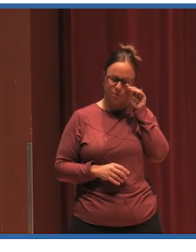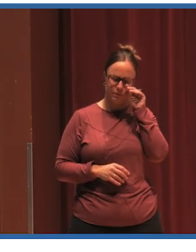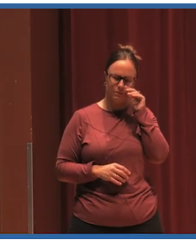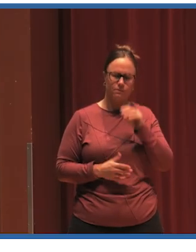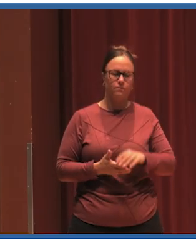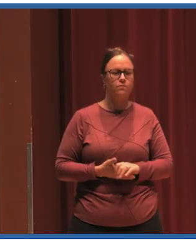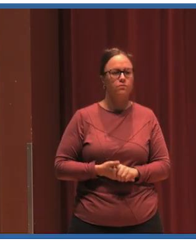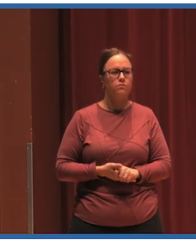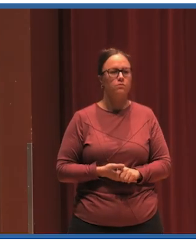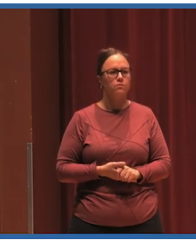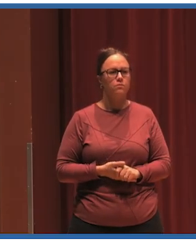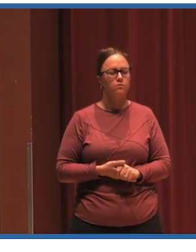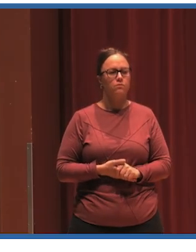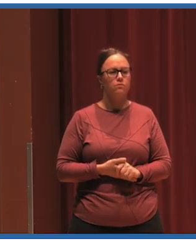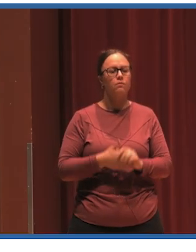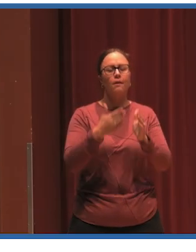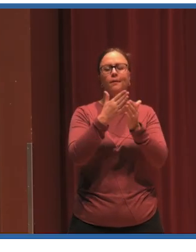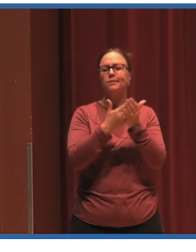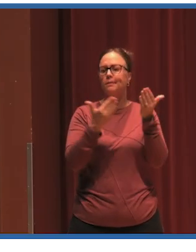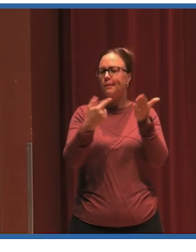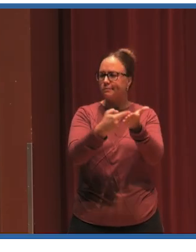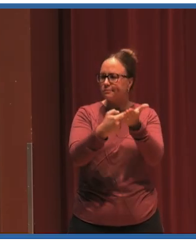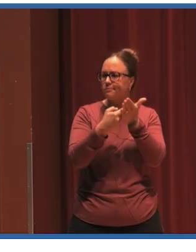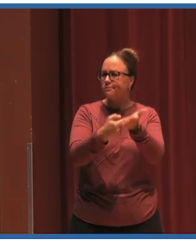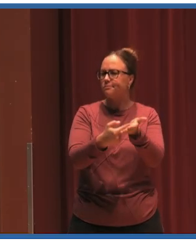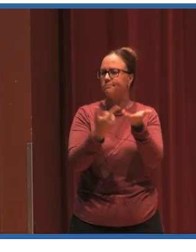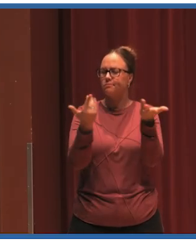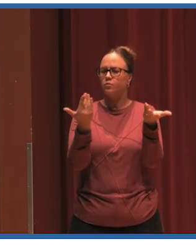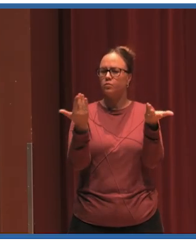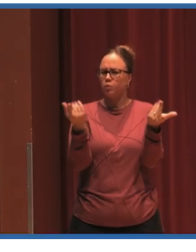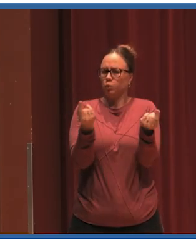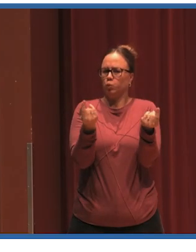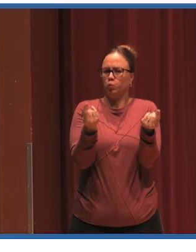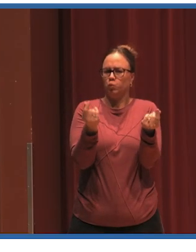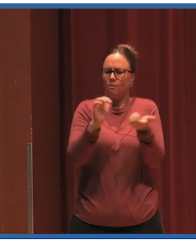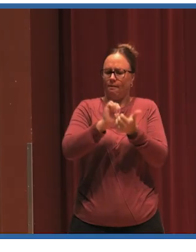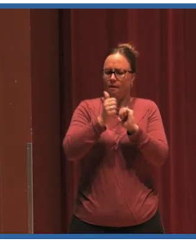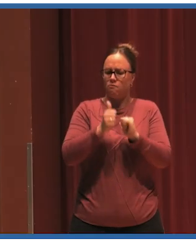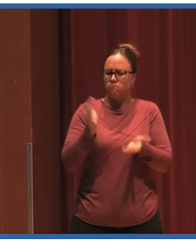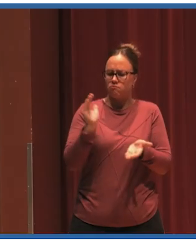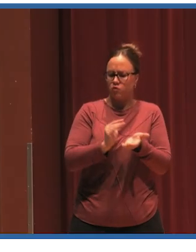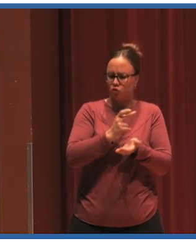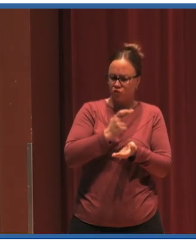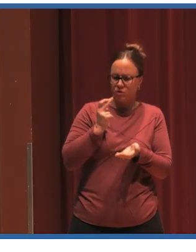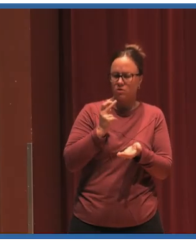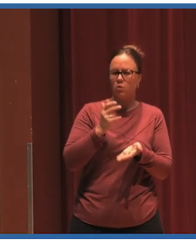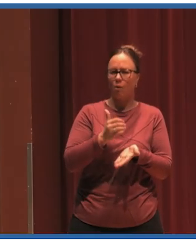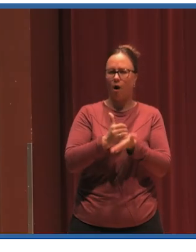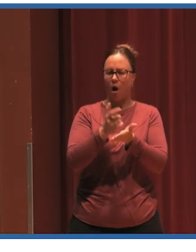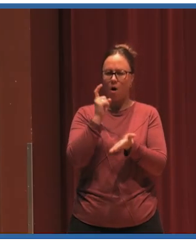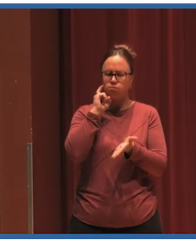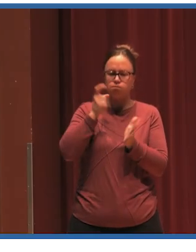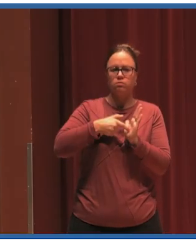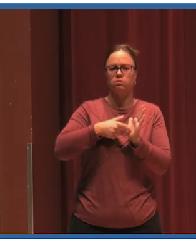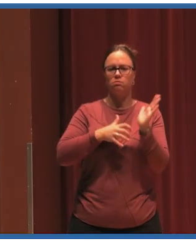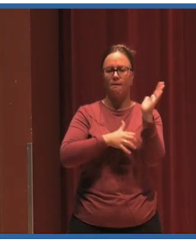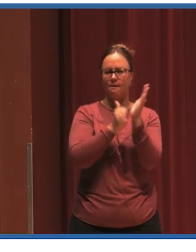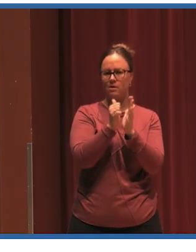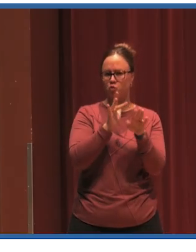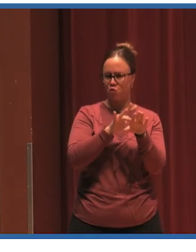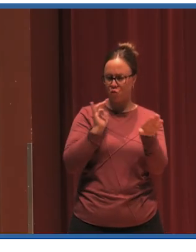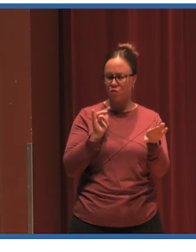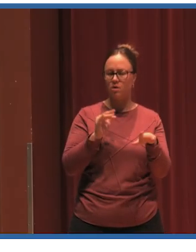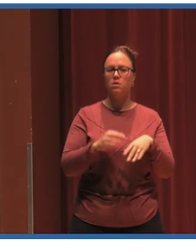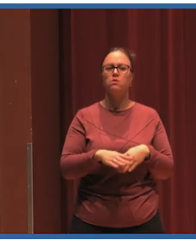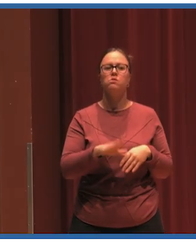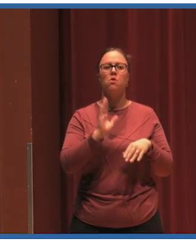are a little bit on what can we do as individuals to help either reduce our risk or help identify cancer early. So I'll be sharing some